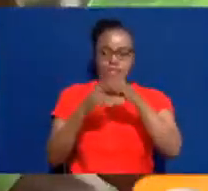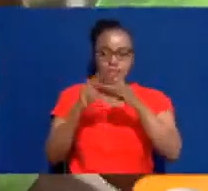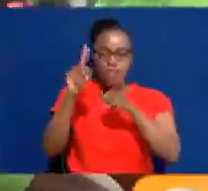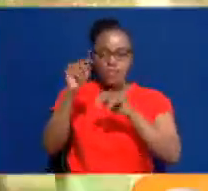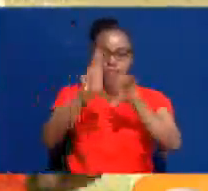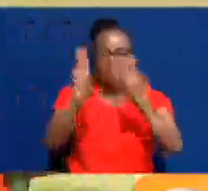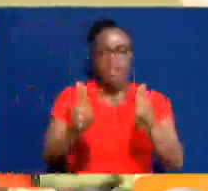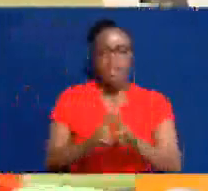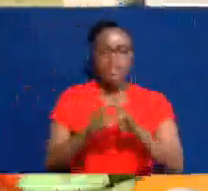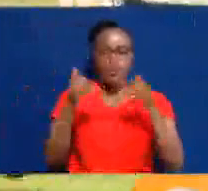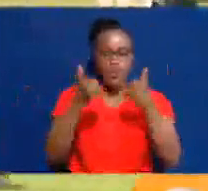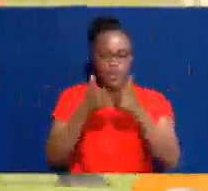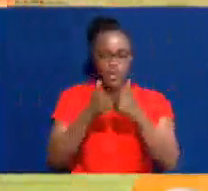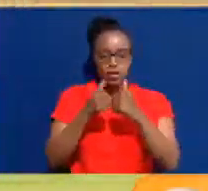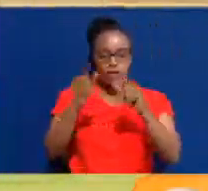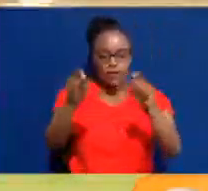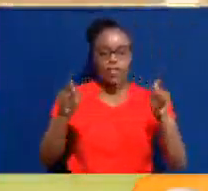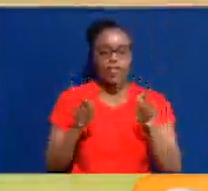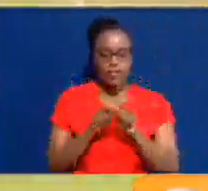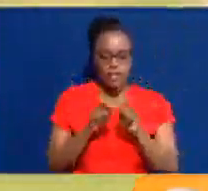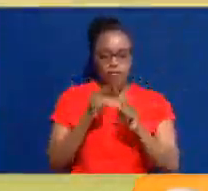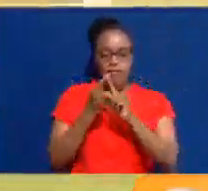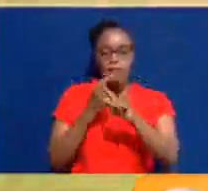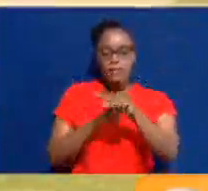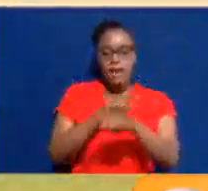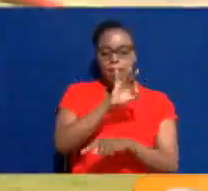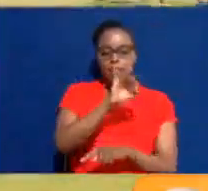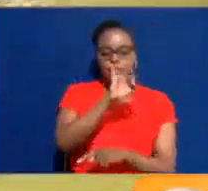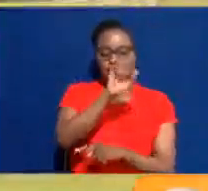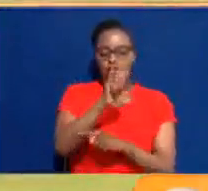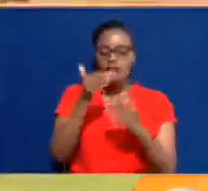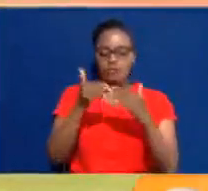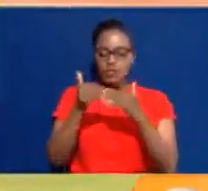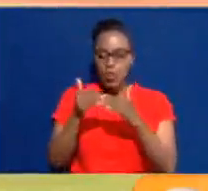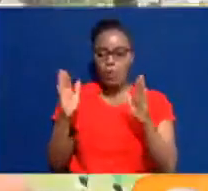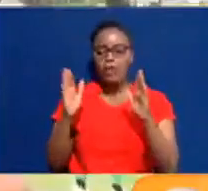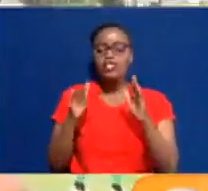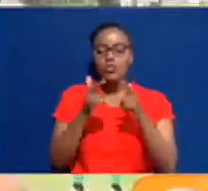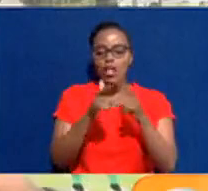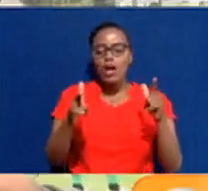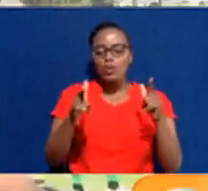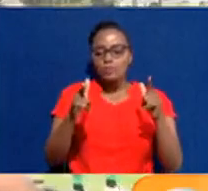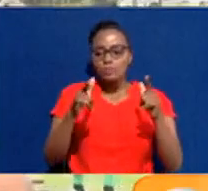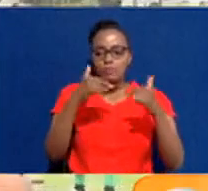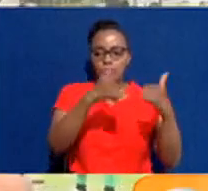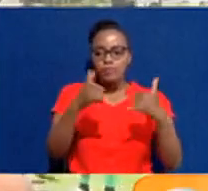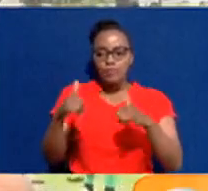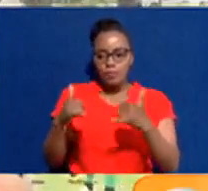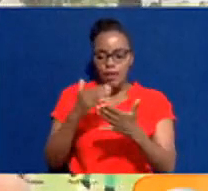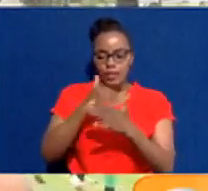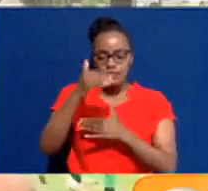first international match for the team since FIFA lifted Kenya's indefinite suspension in